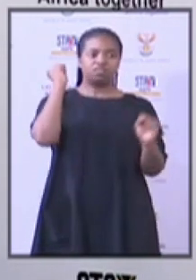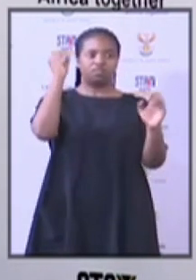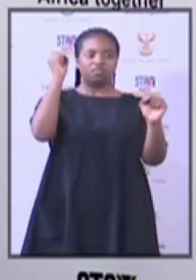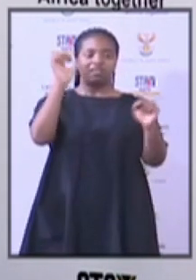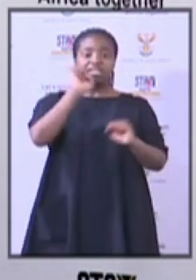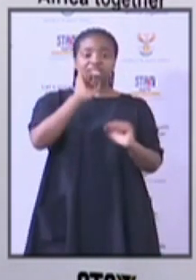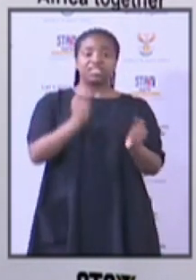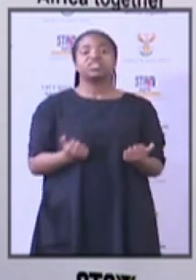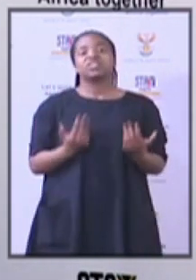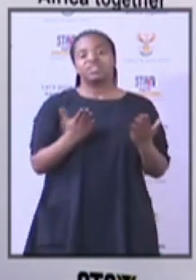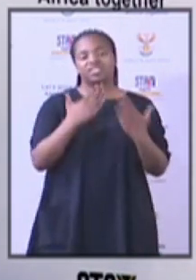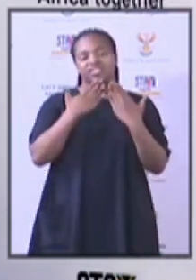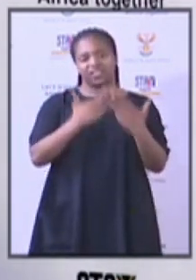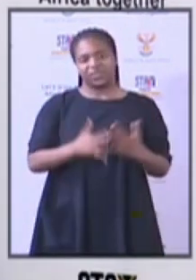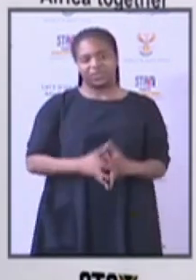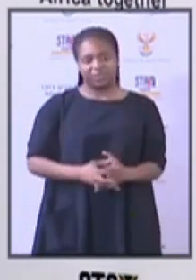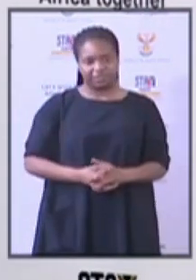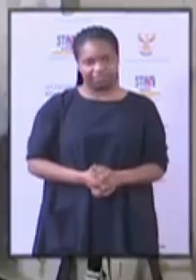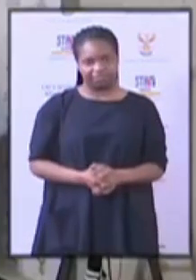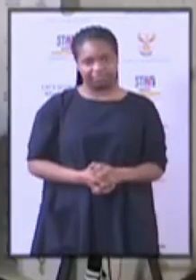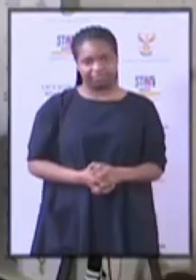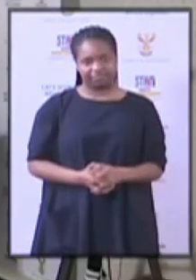his services. Thank you.